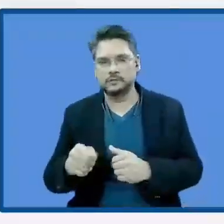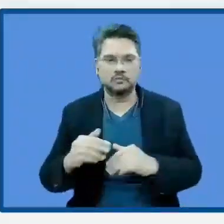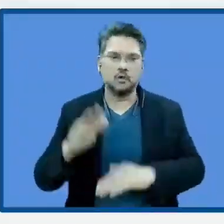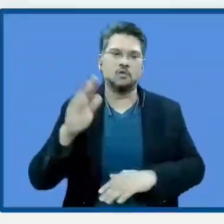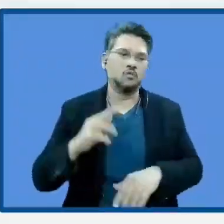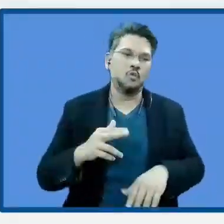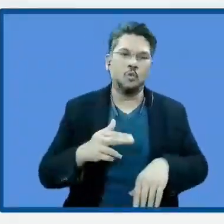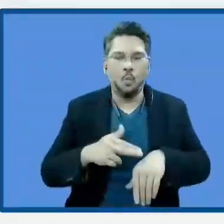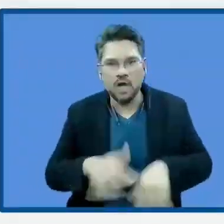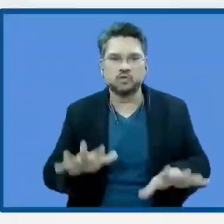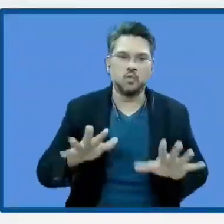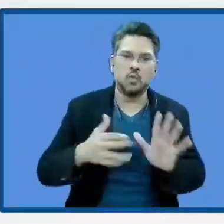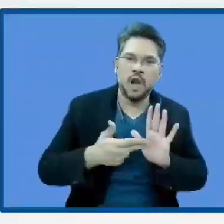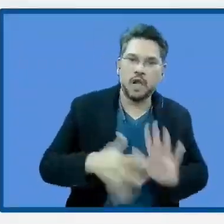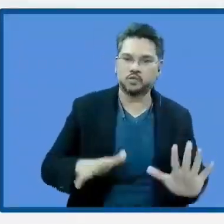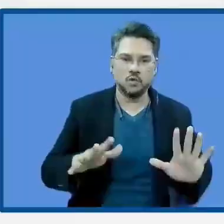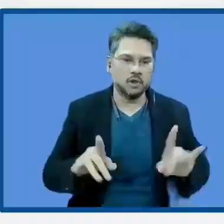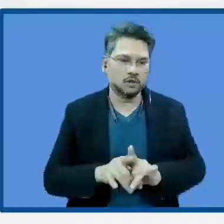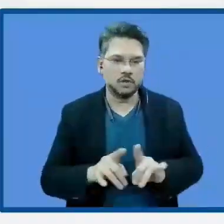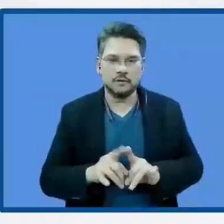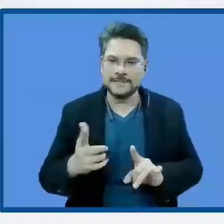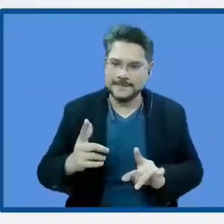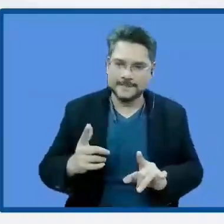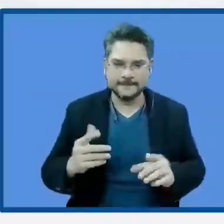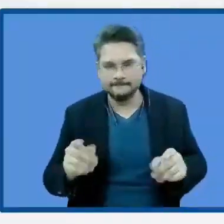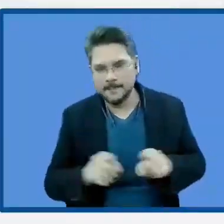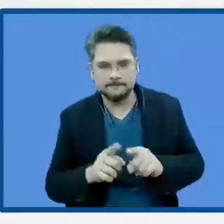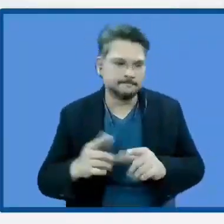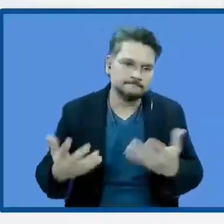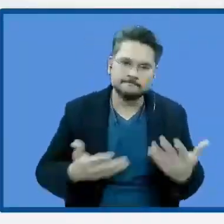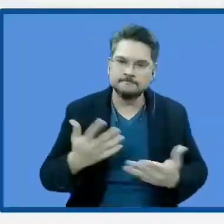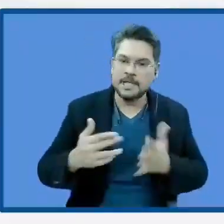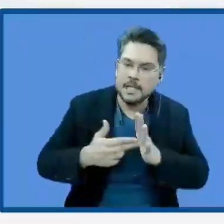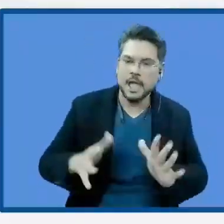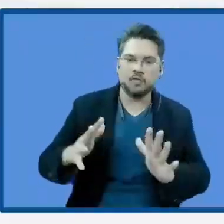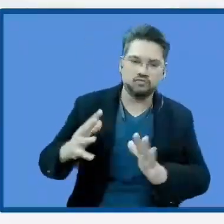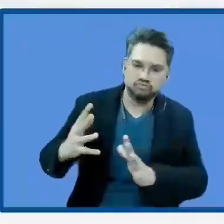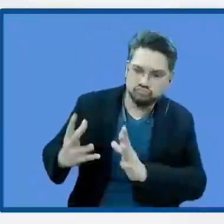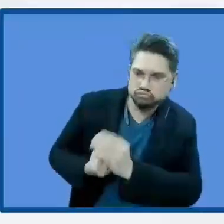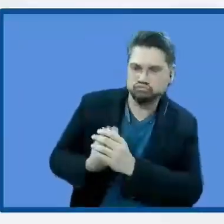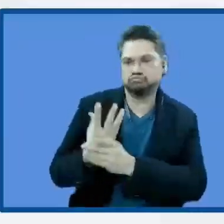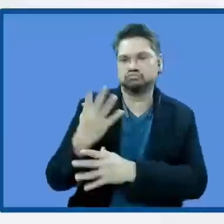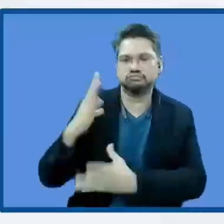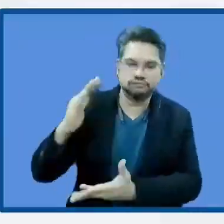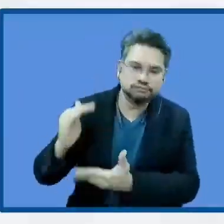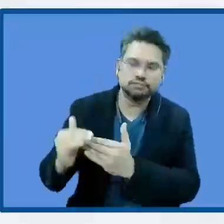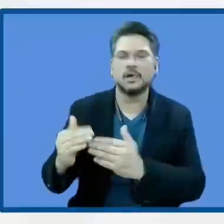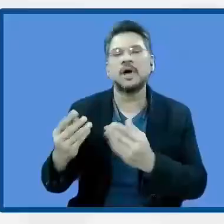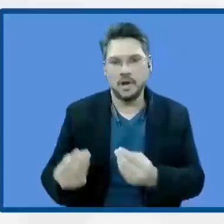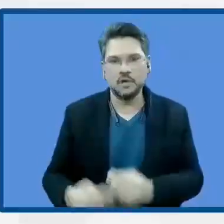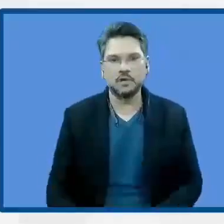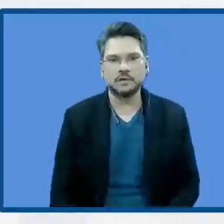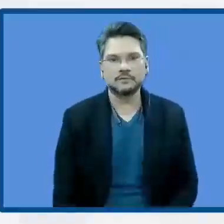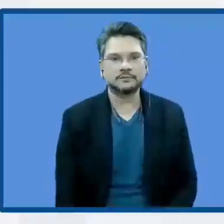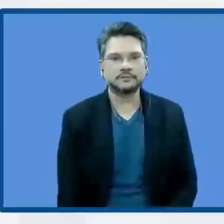origin of disaster of natural origin. So one of the